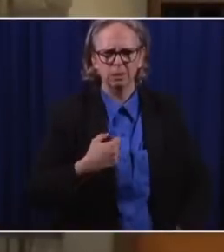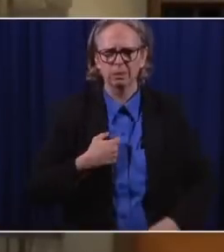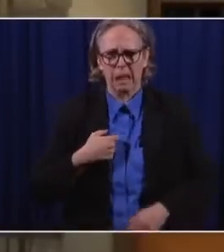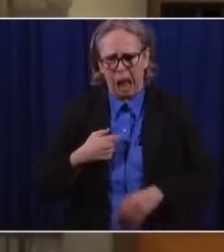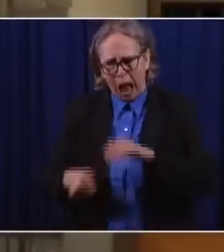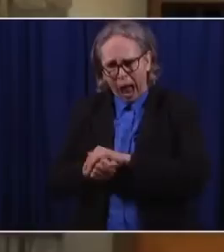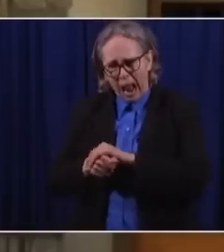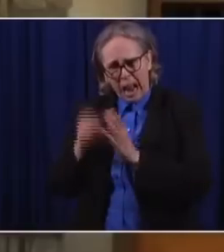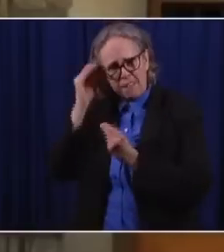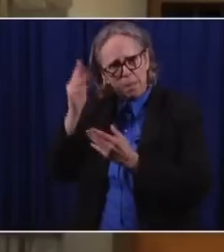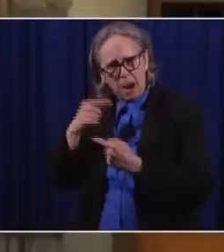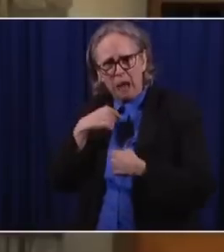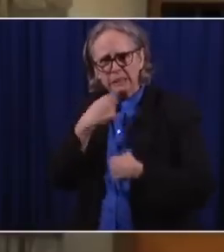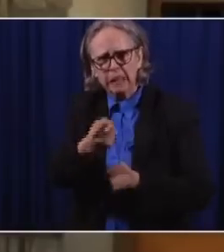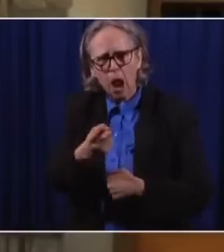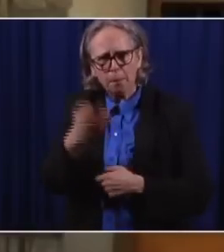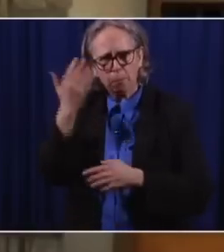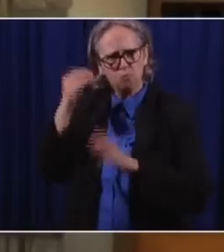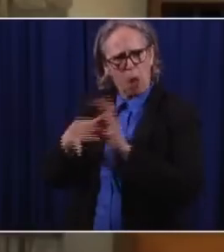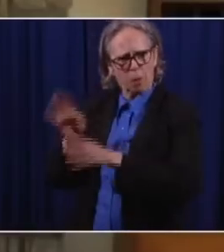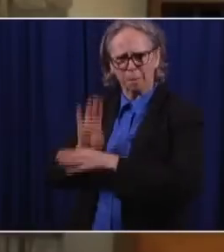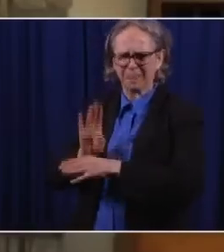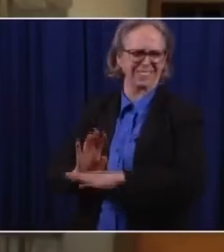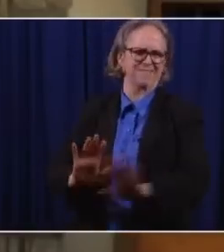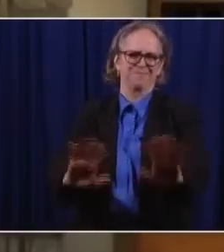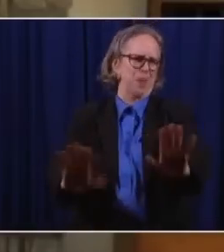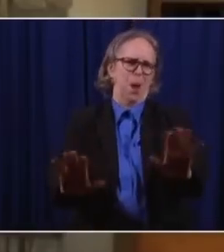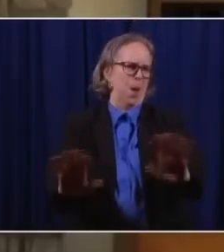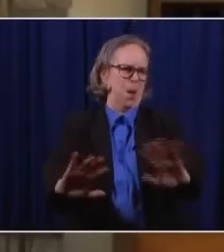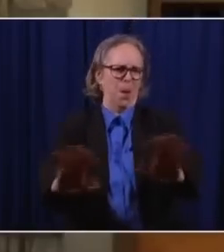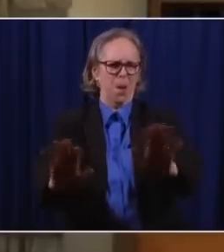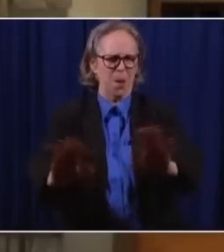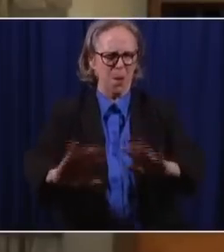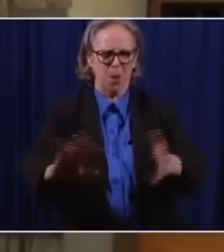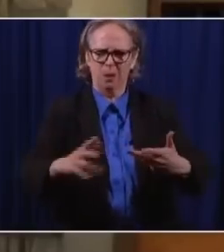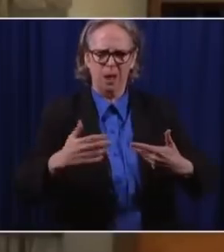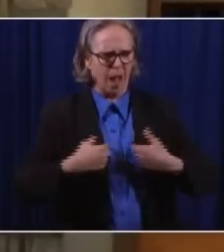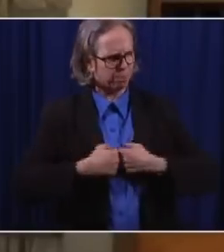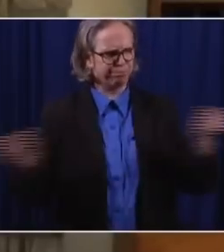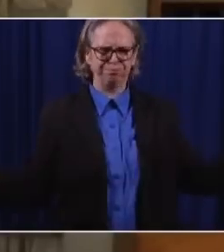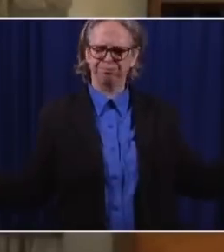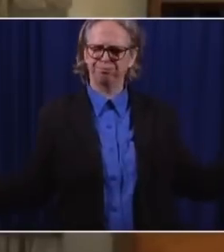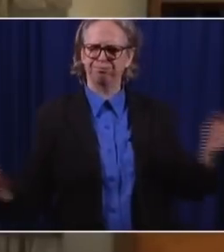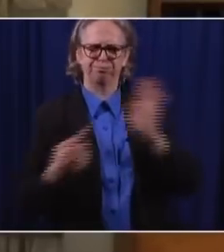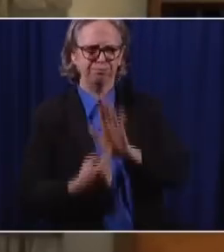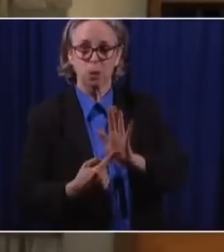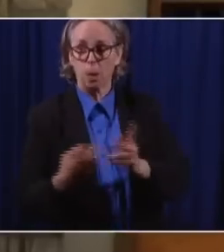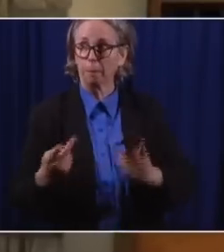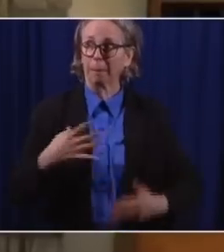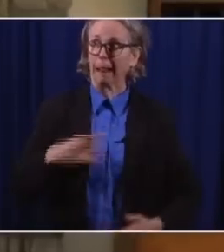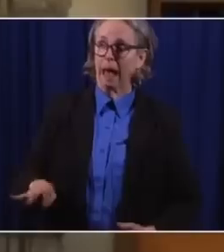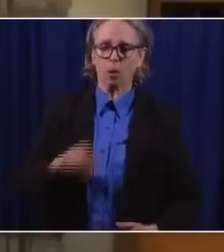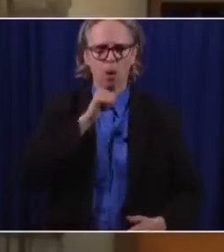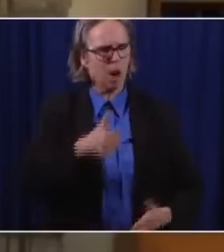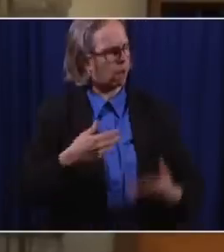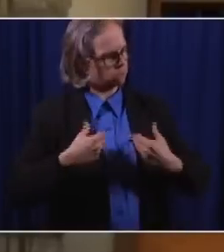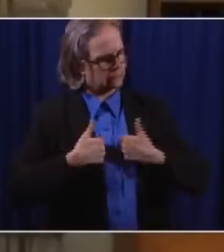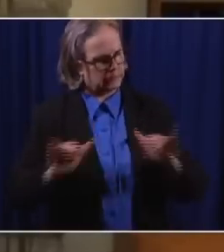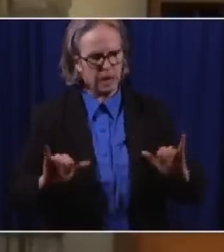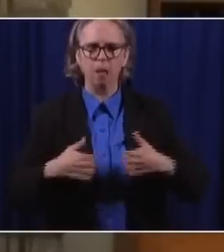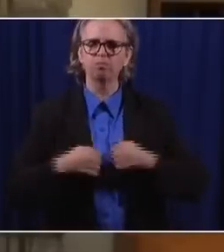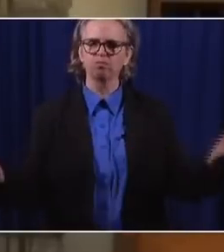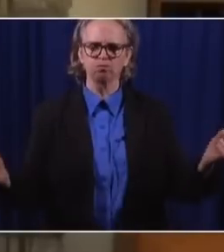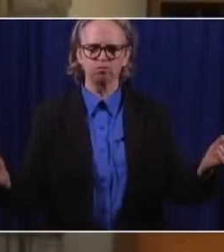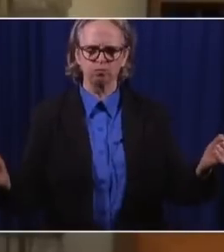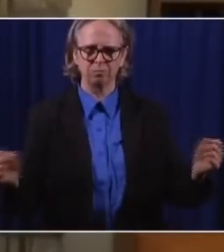call it like I see it, and whether people like it or not. But I'm reporting what our health directors are telling